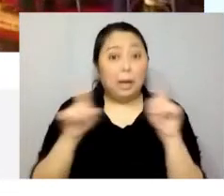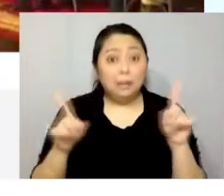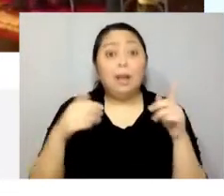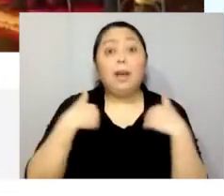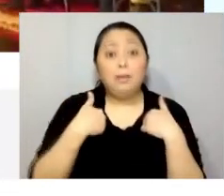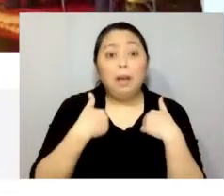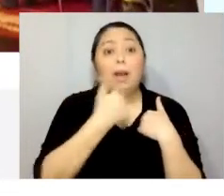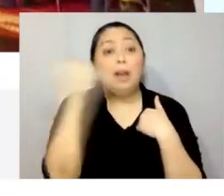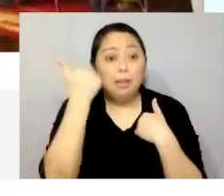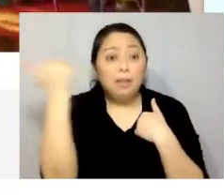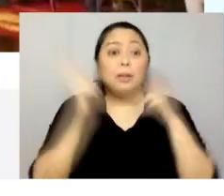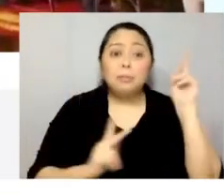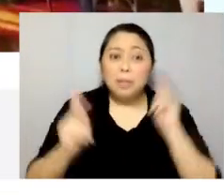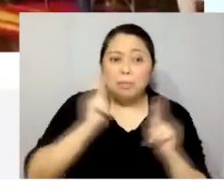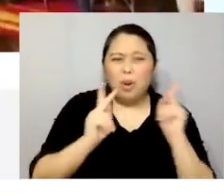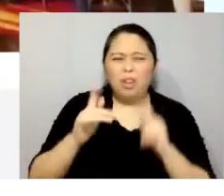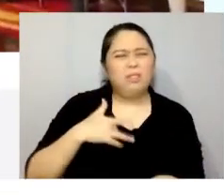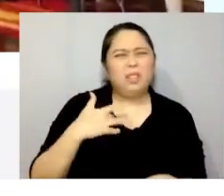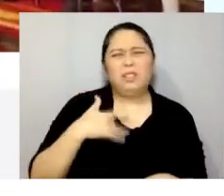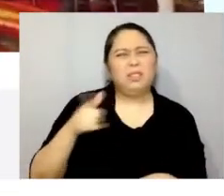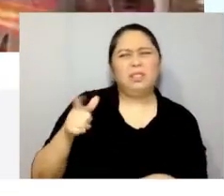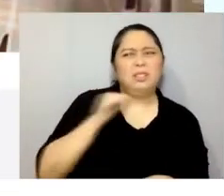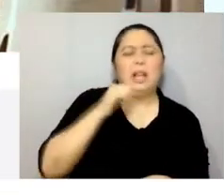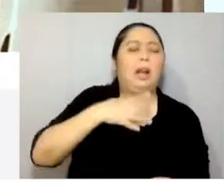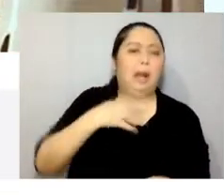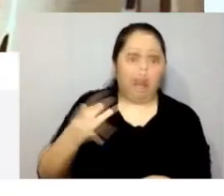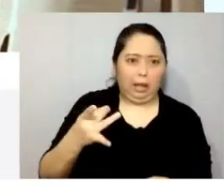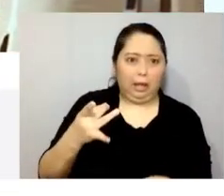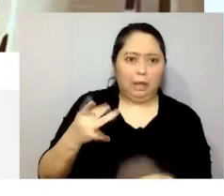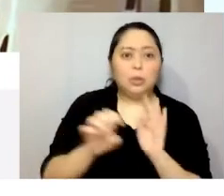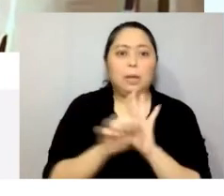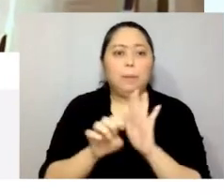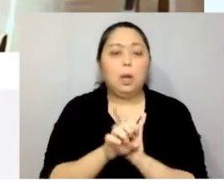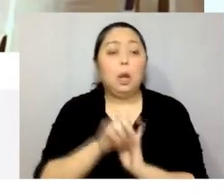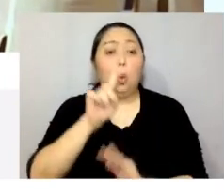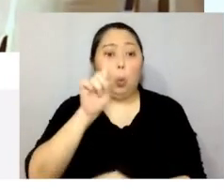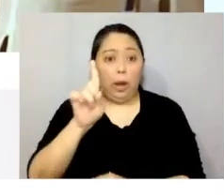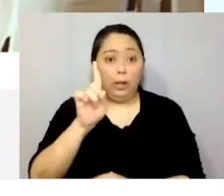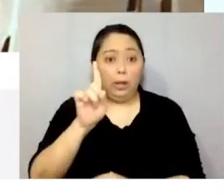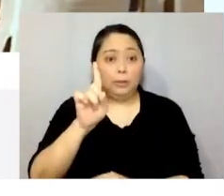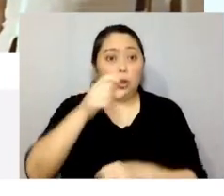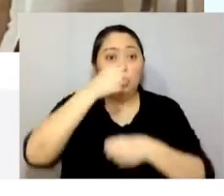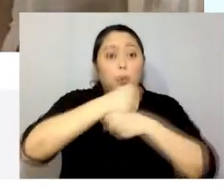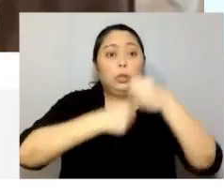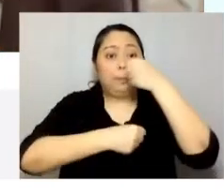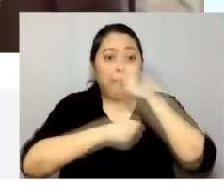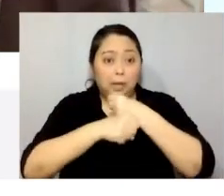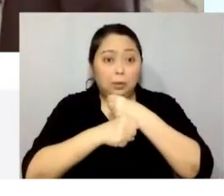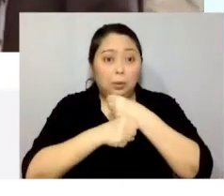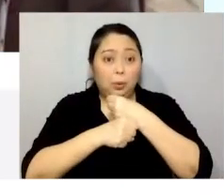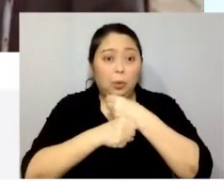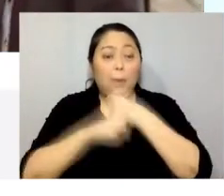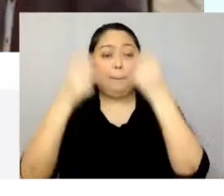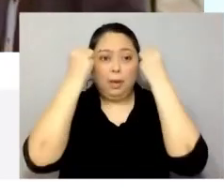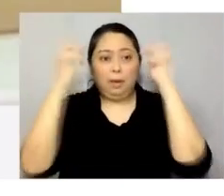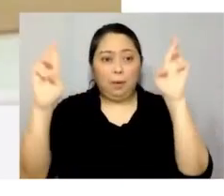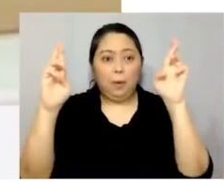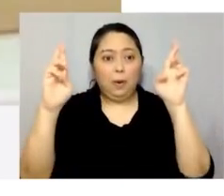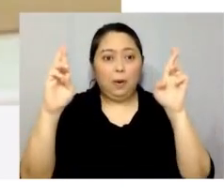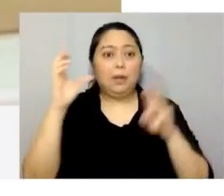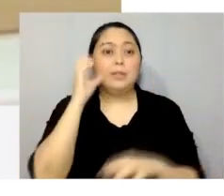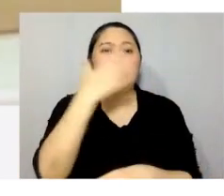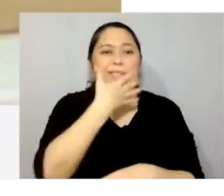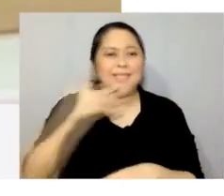But other stakeholders remain cool to the idea. On ANC, Cotabato City Mayor Cynthia Giani Sayadi criticized